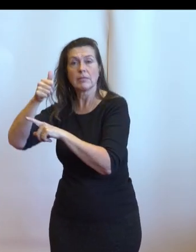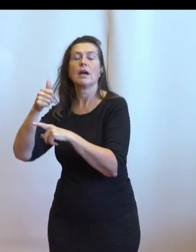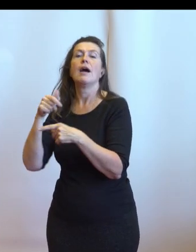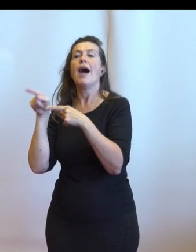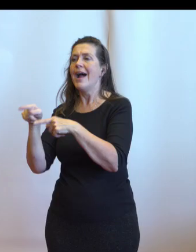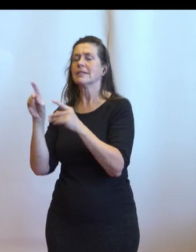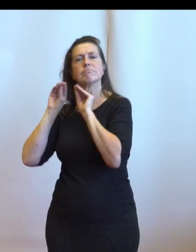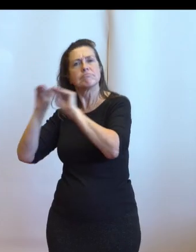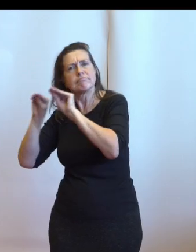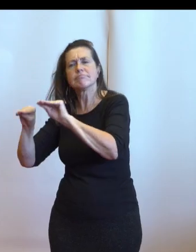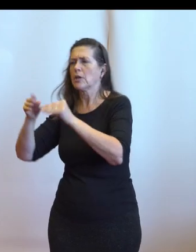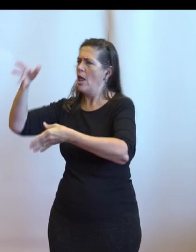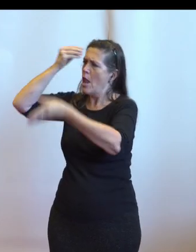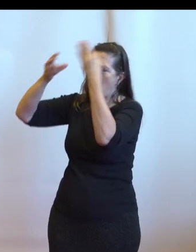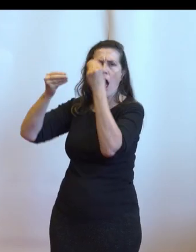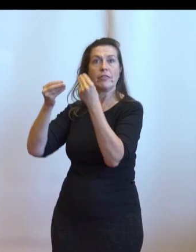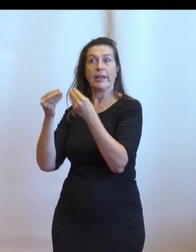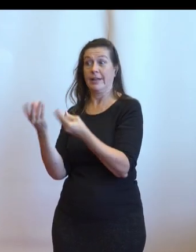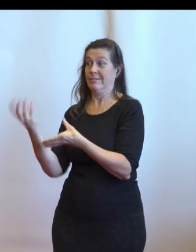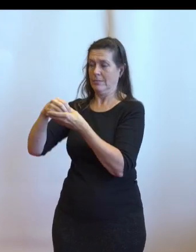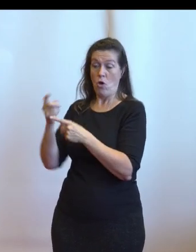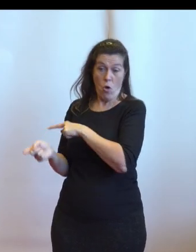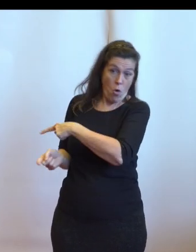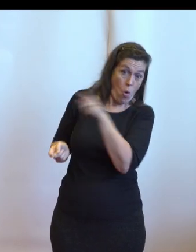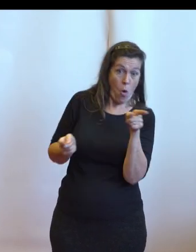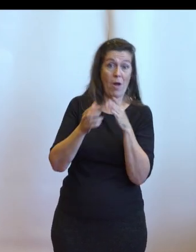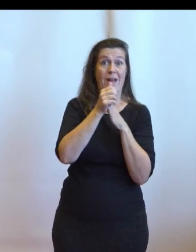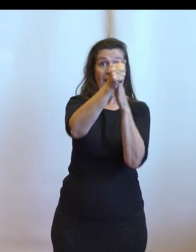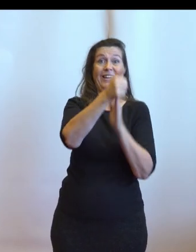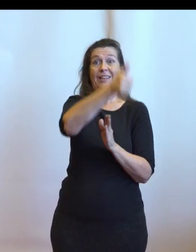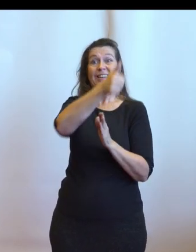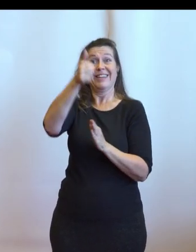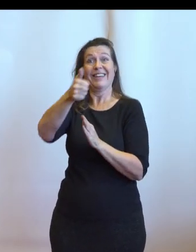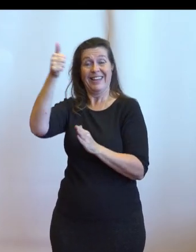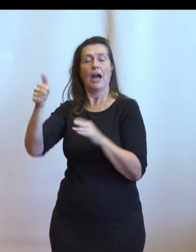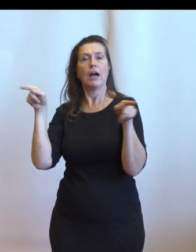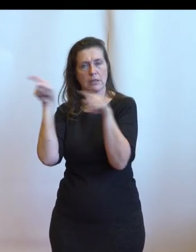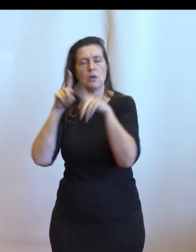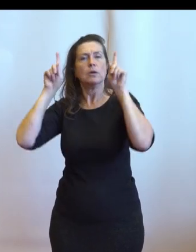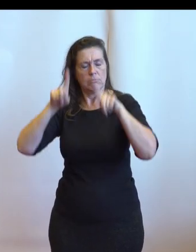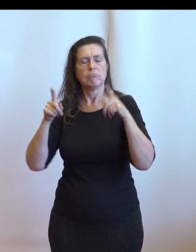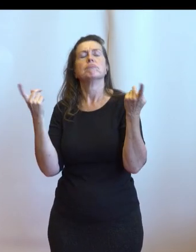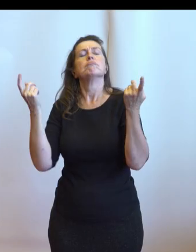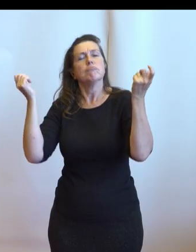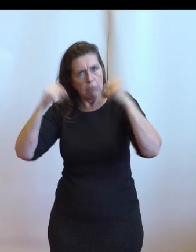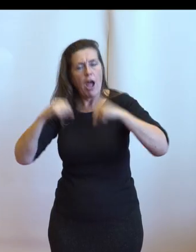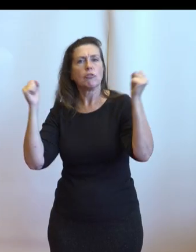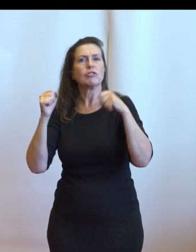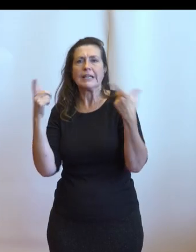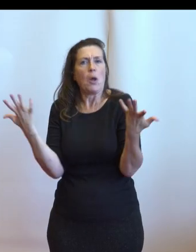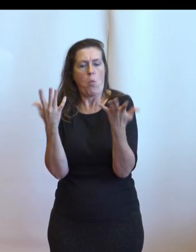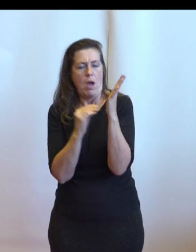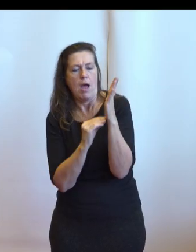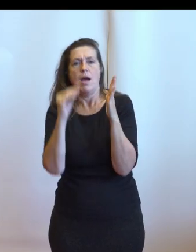learning assets. All these leaders together quarterly meet, agree on the priority for Accenture of